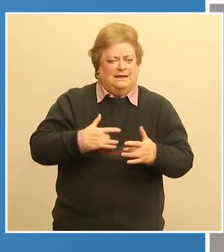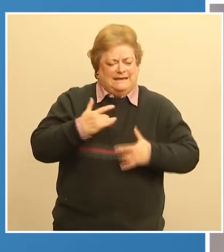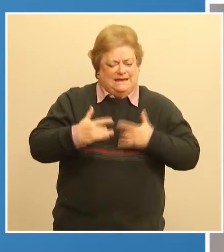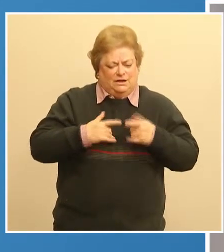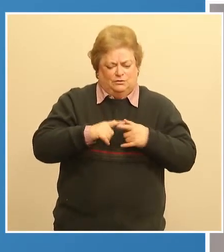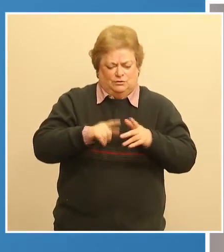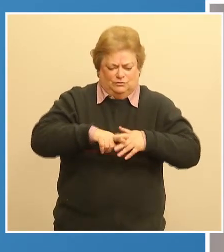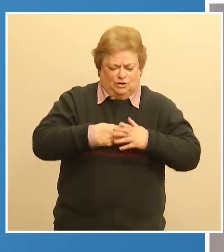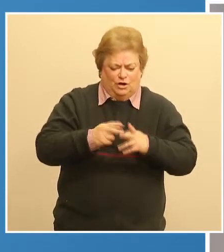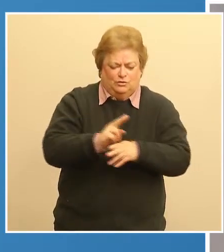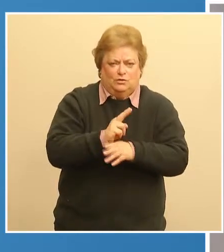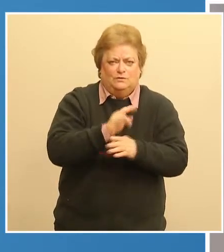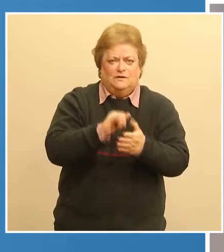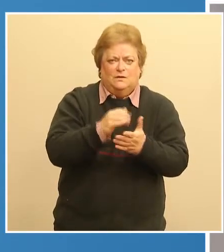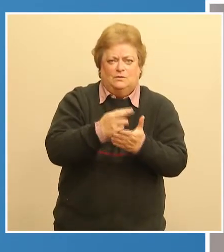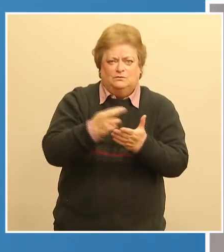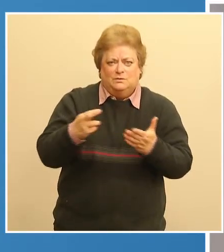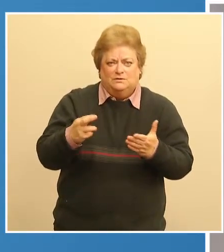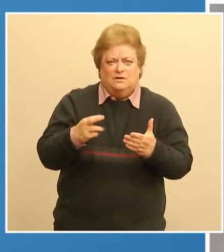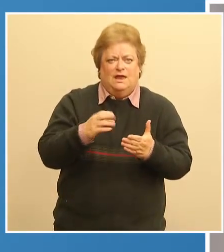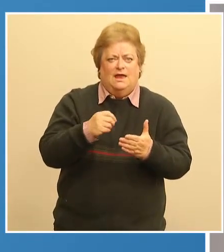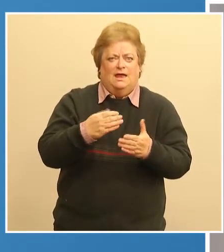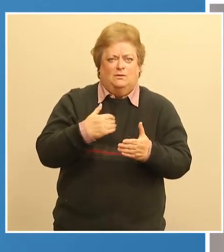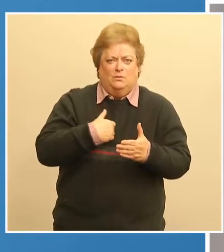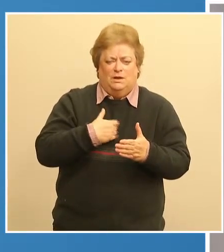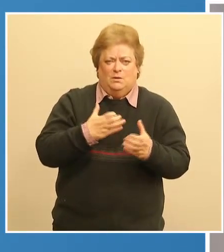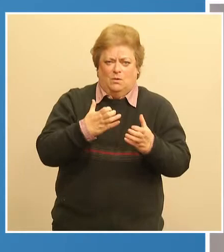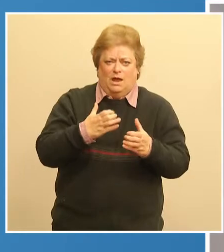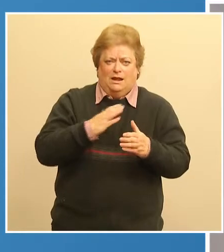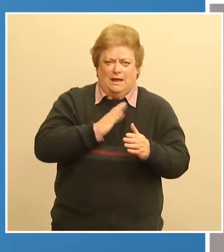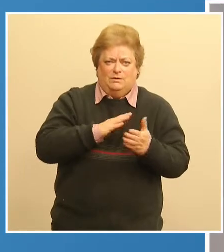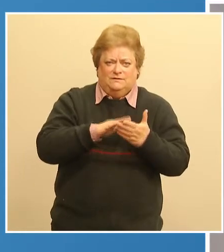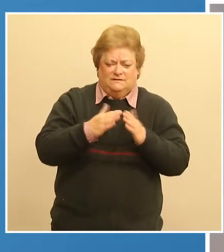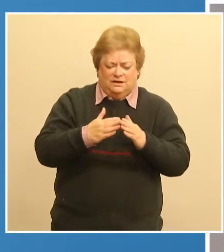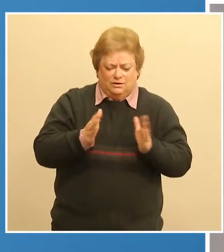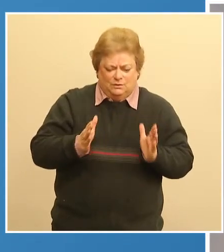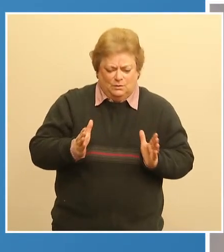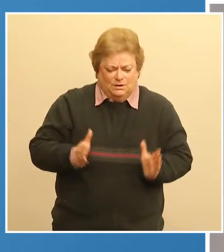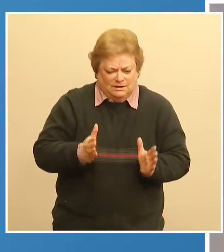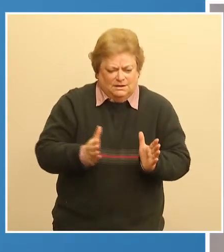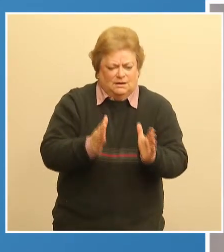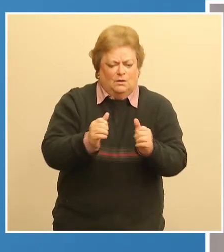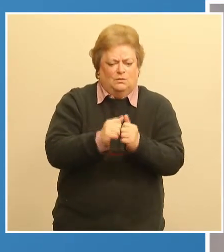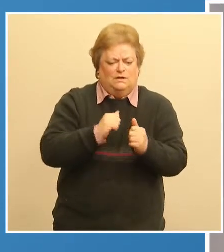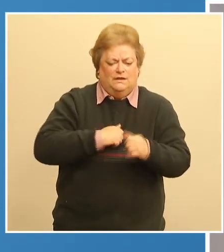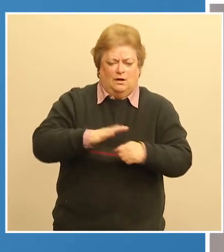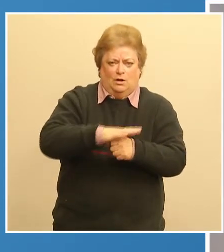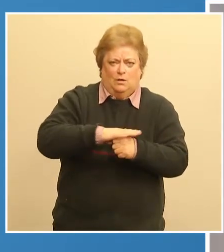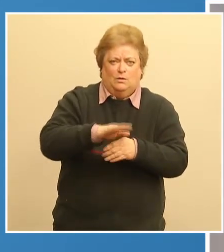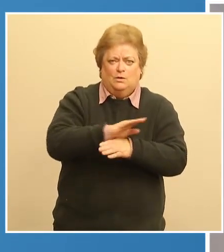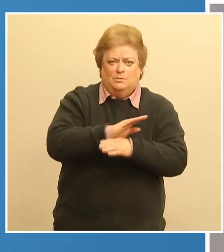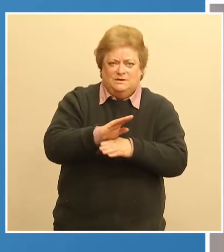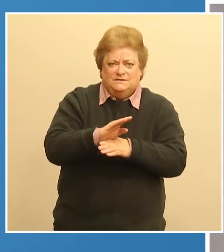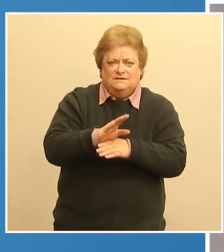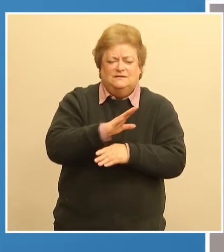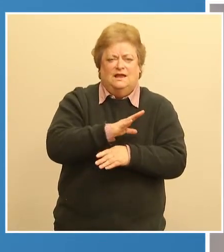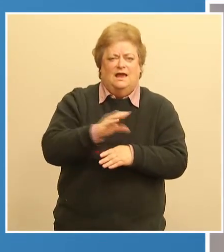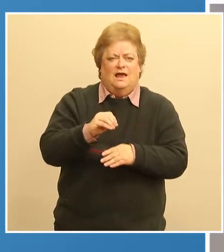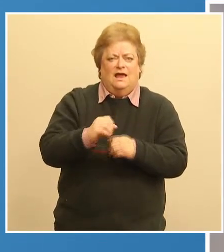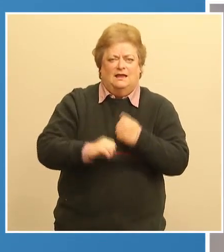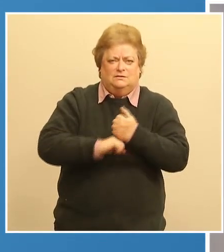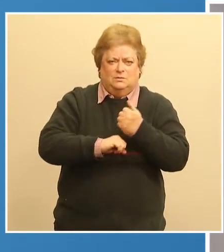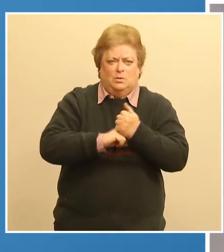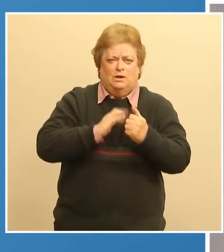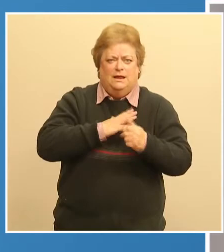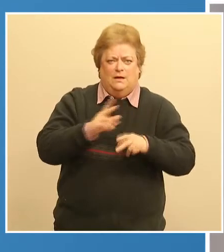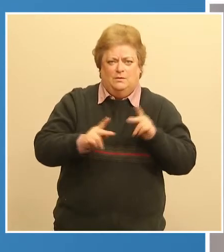Lincoln, and we are poised to move our city forward by investing in our local businesses, honoring the work of our frontline workers, and supporting our residents'